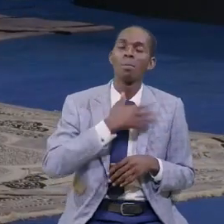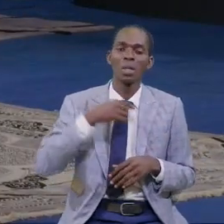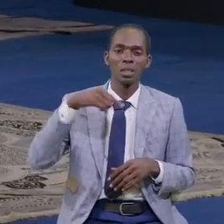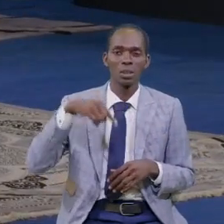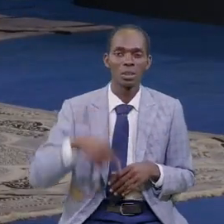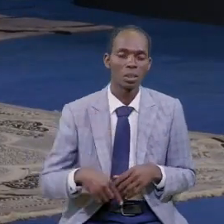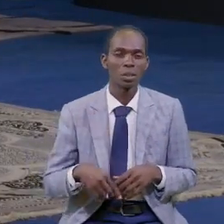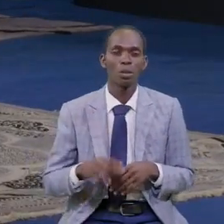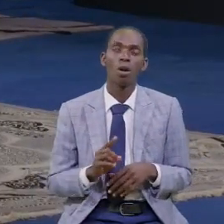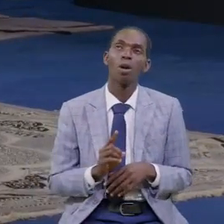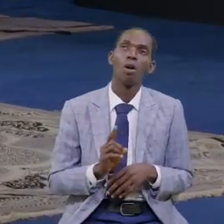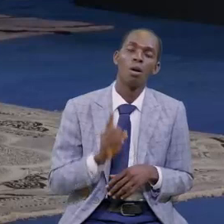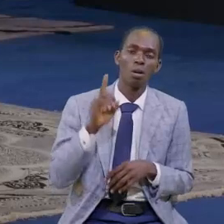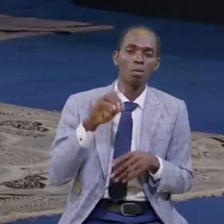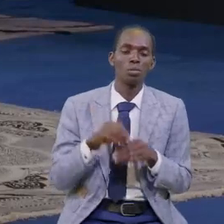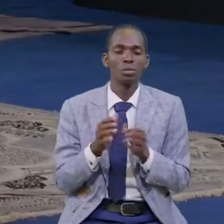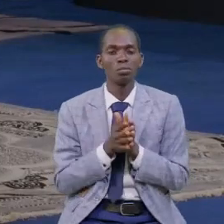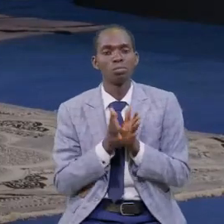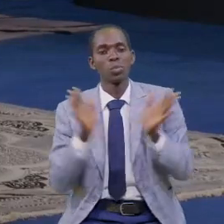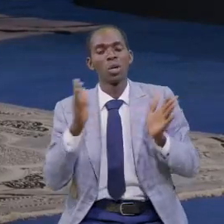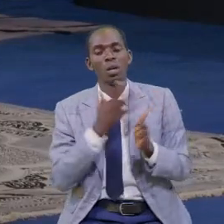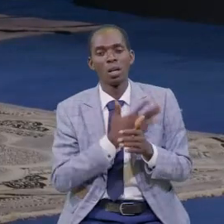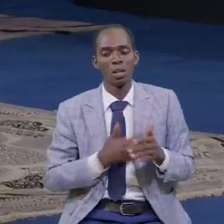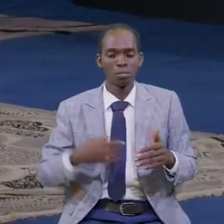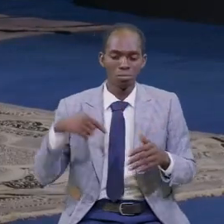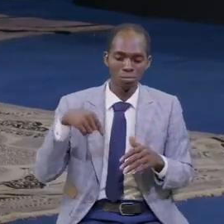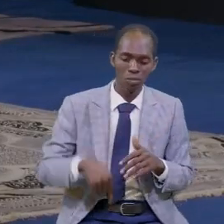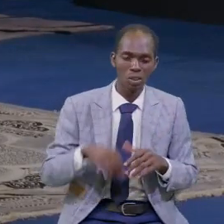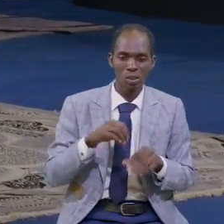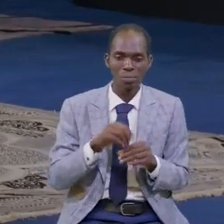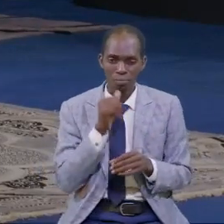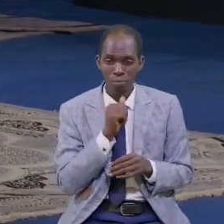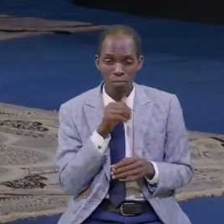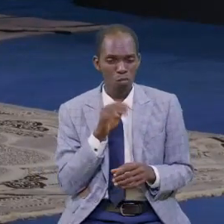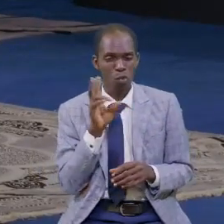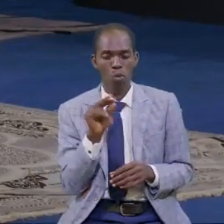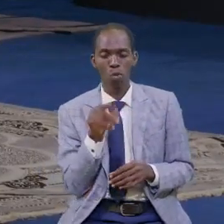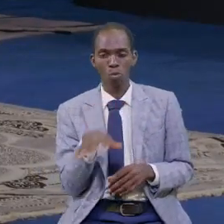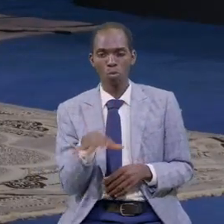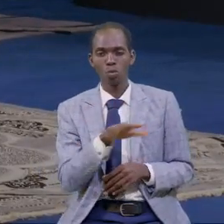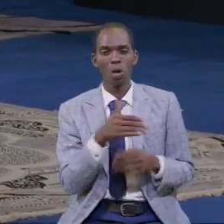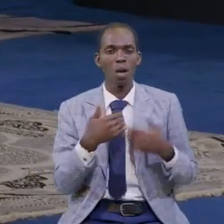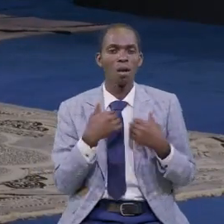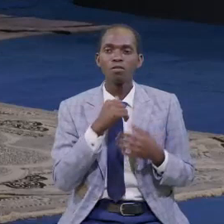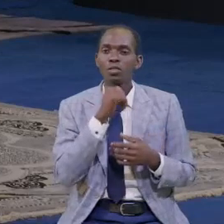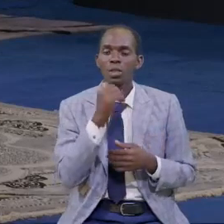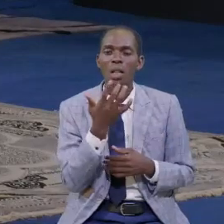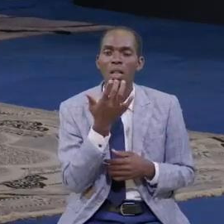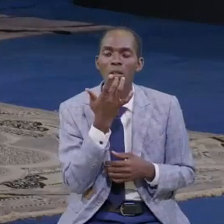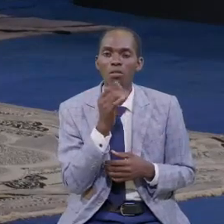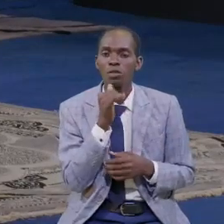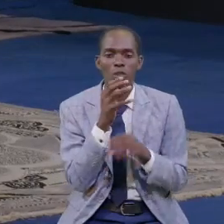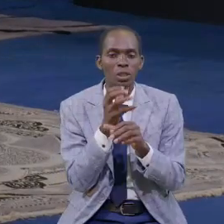are down in the private. No, those ones have not tasted the reason why the Messiah came.